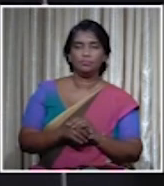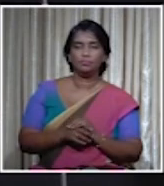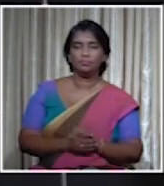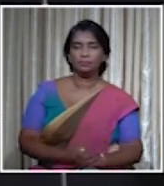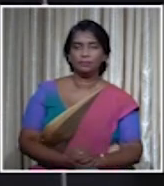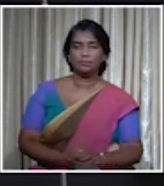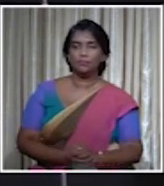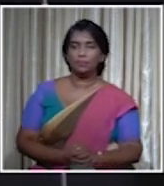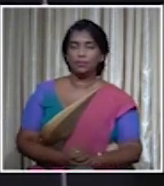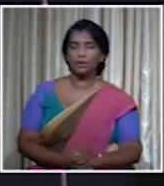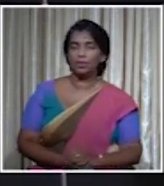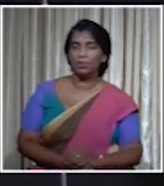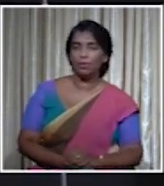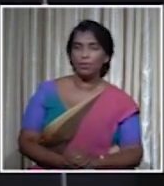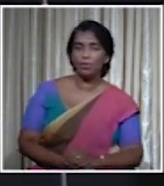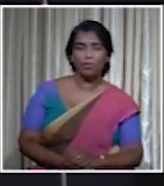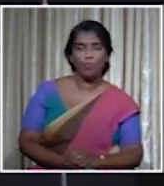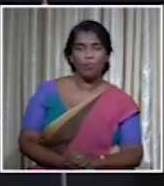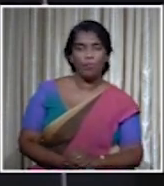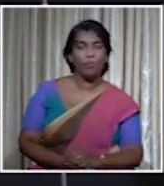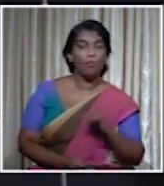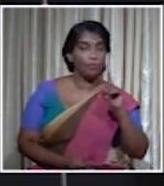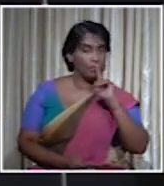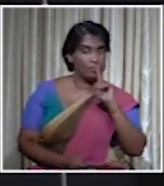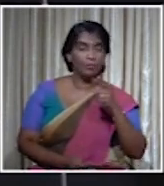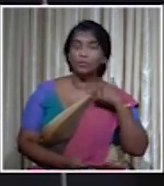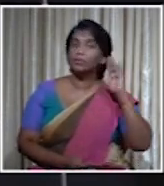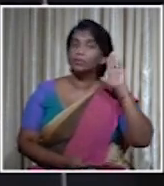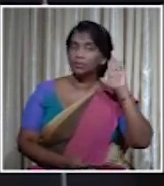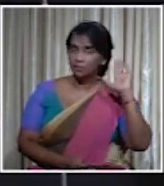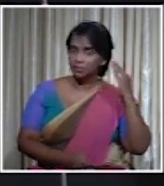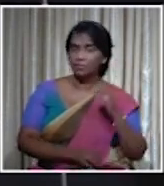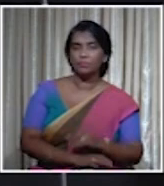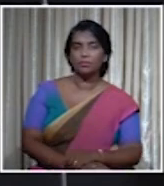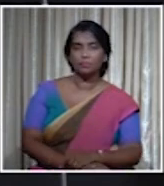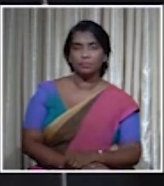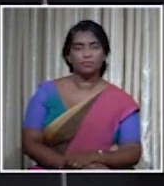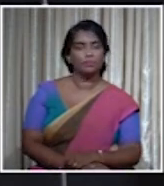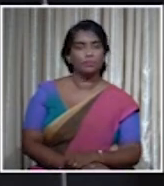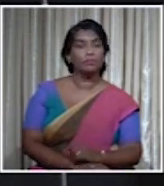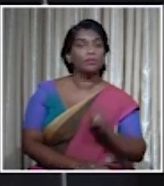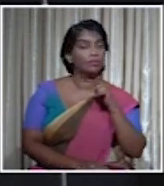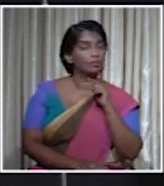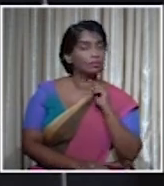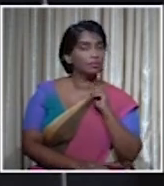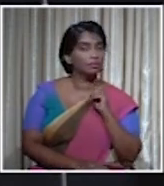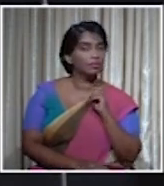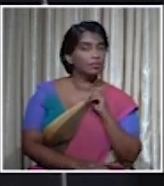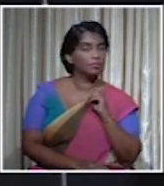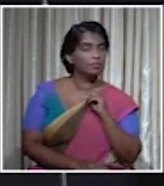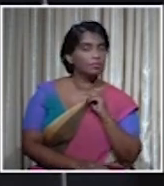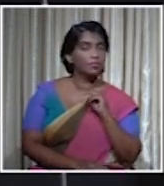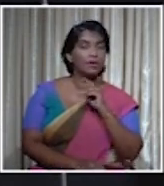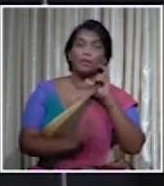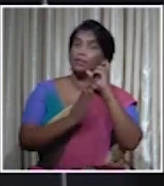Denning and says, particularly this, the Attorney General is vested with extensive statutory powers in relation to